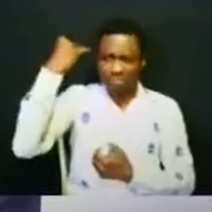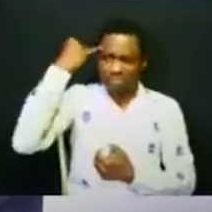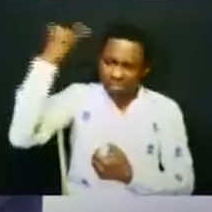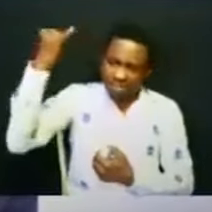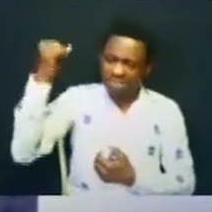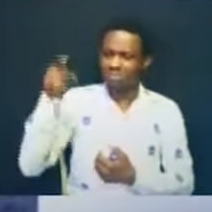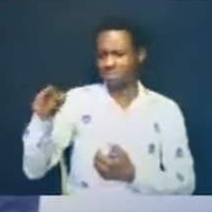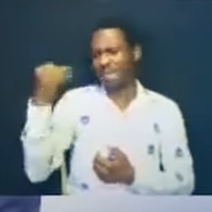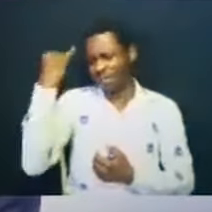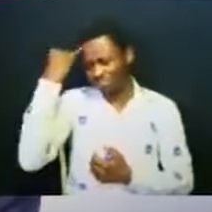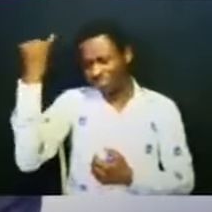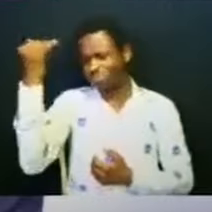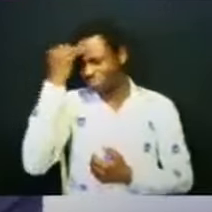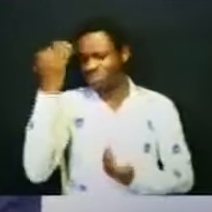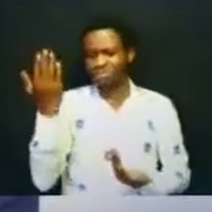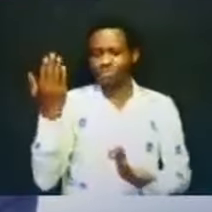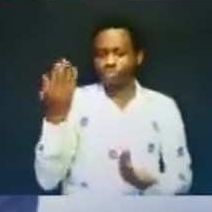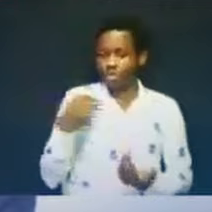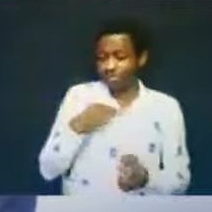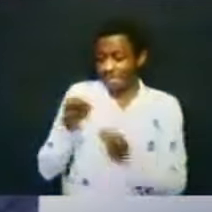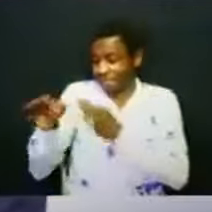Number three.